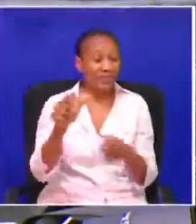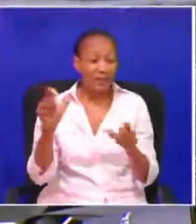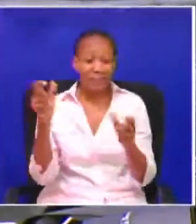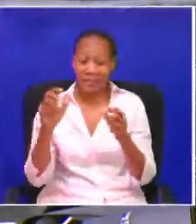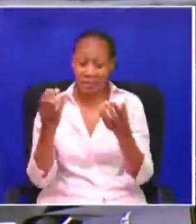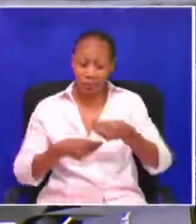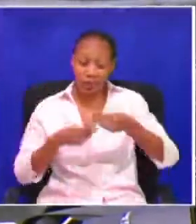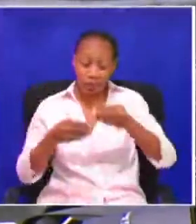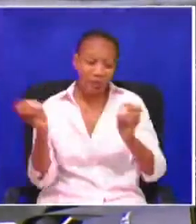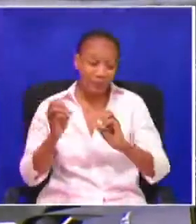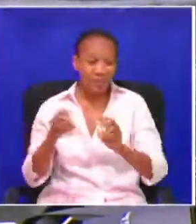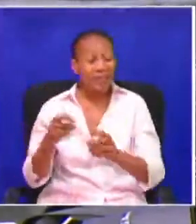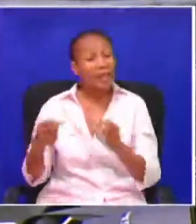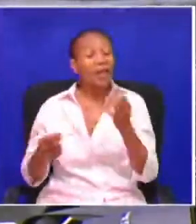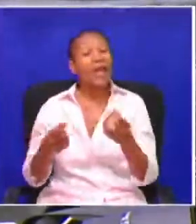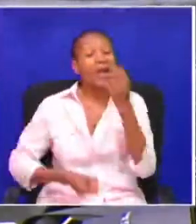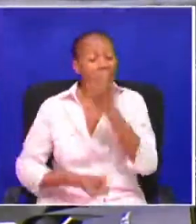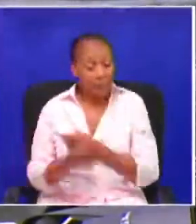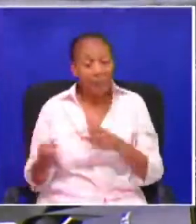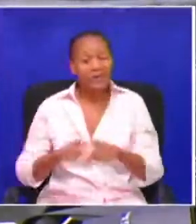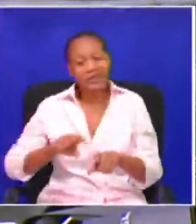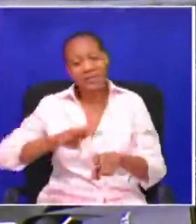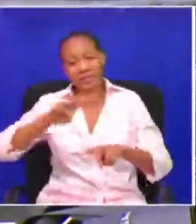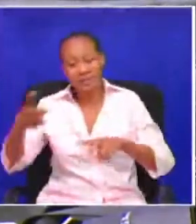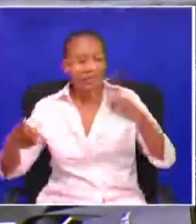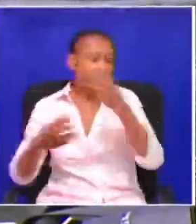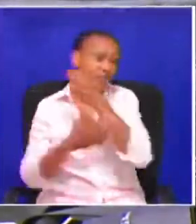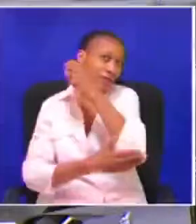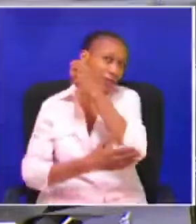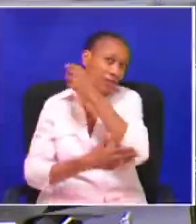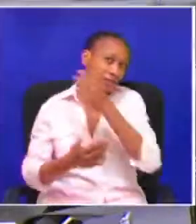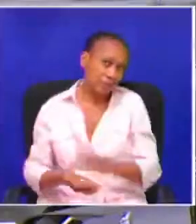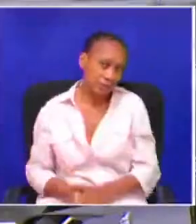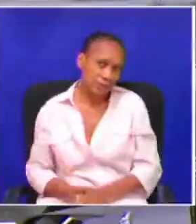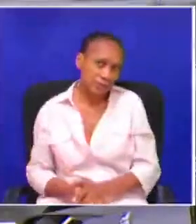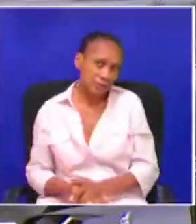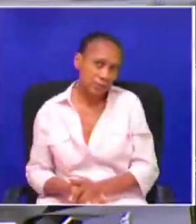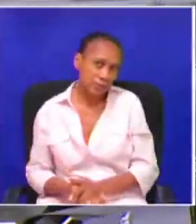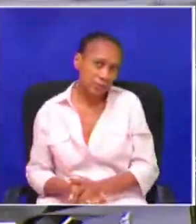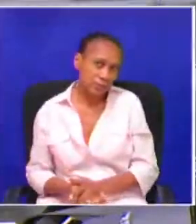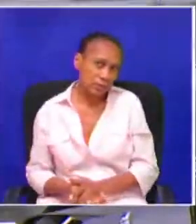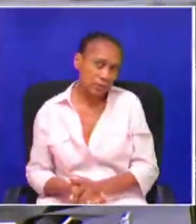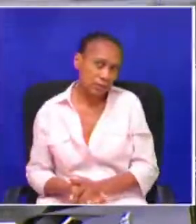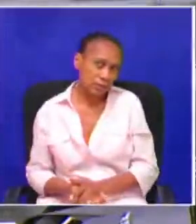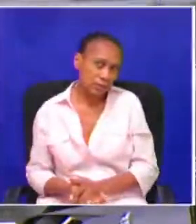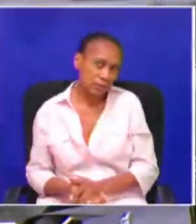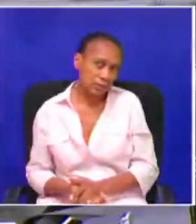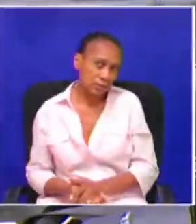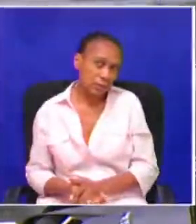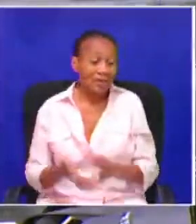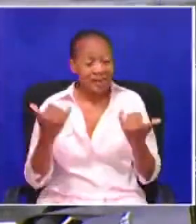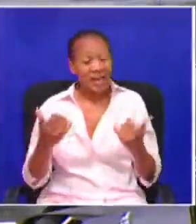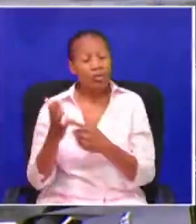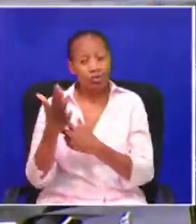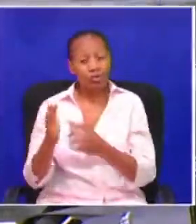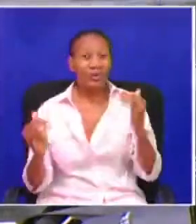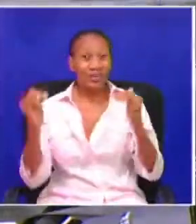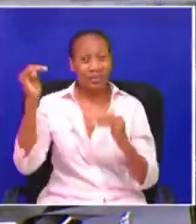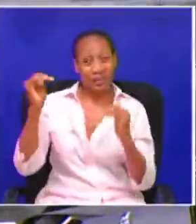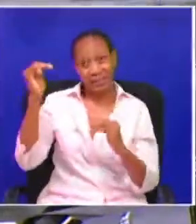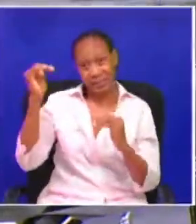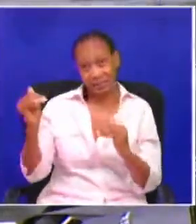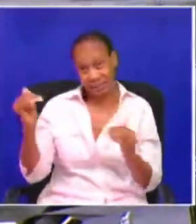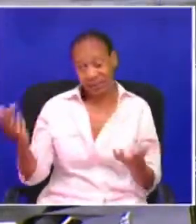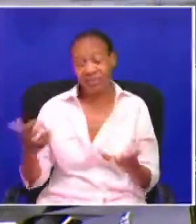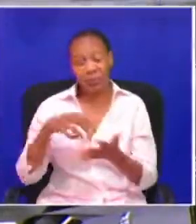South Africa's borders and is deeply rooted in regional instability, economic inequality, and weak